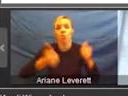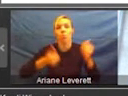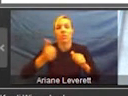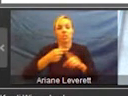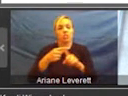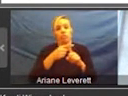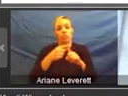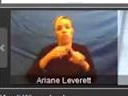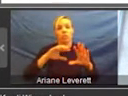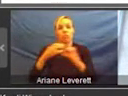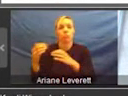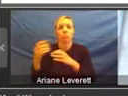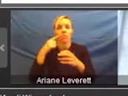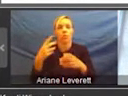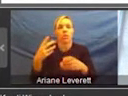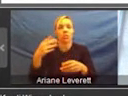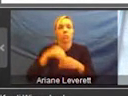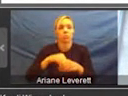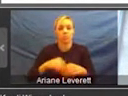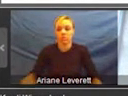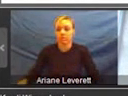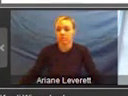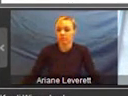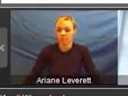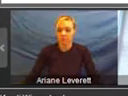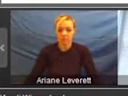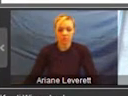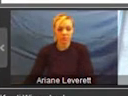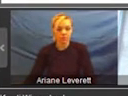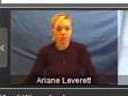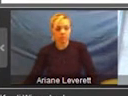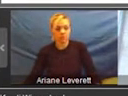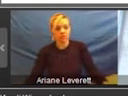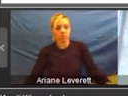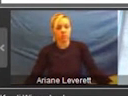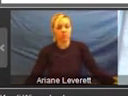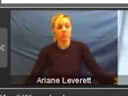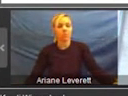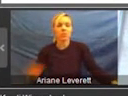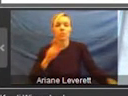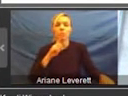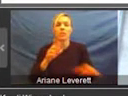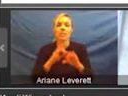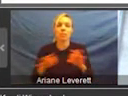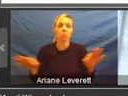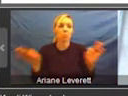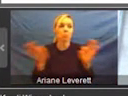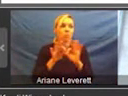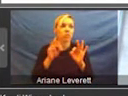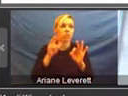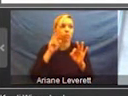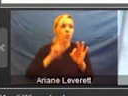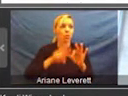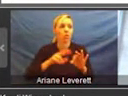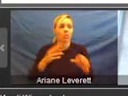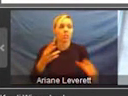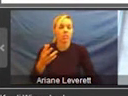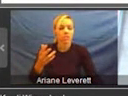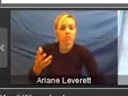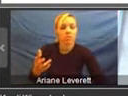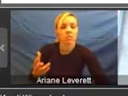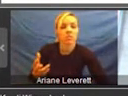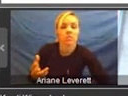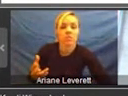before being able to engage all those target groups, it's very important to really look into what stakeholders all do play a